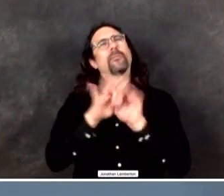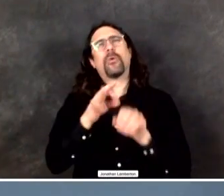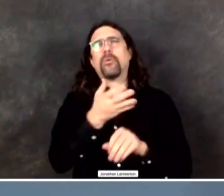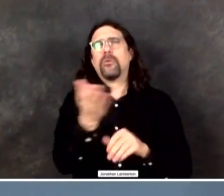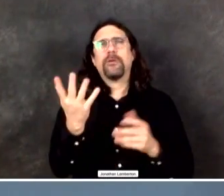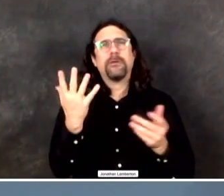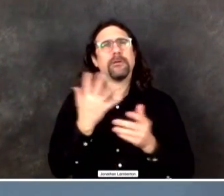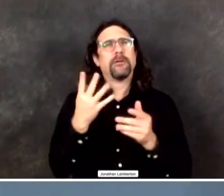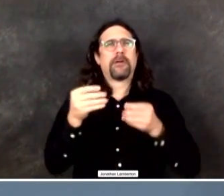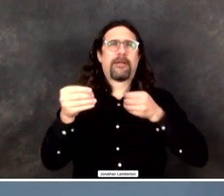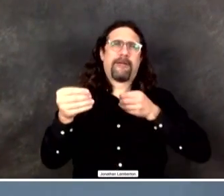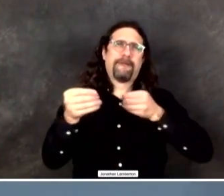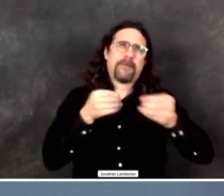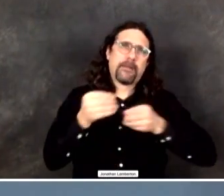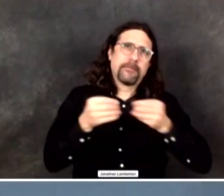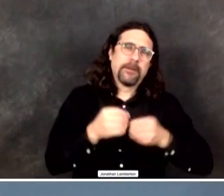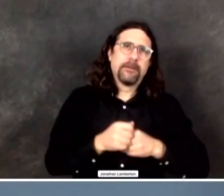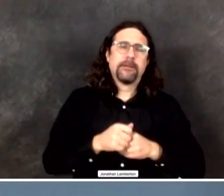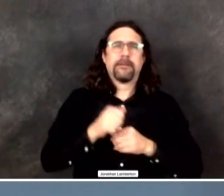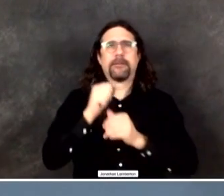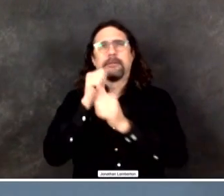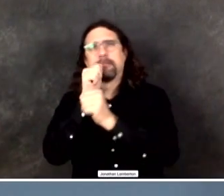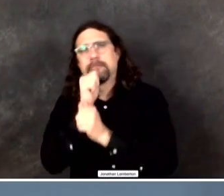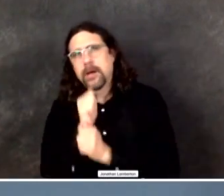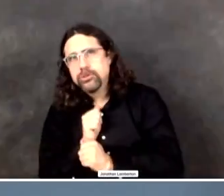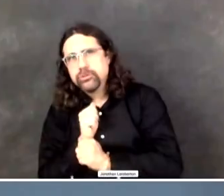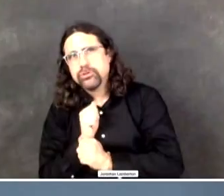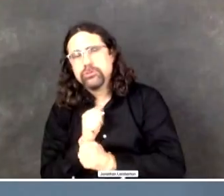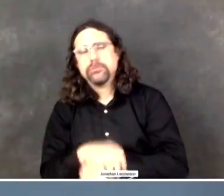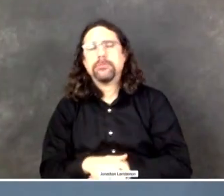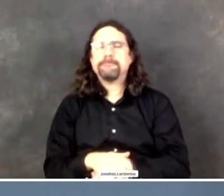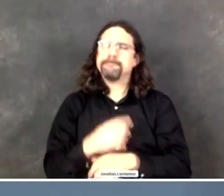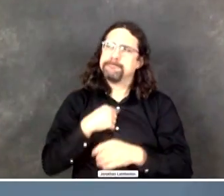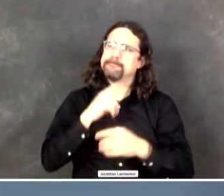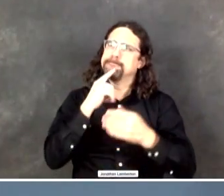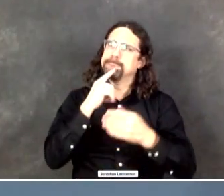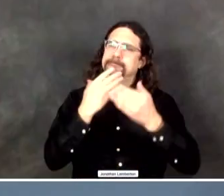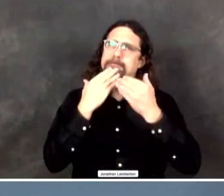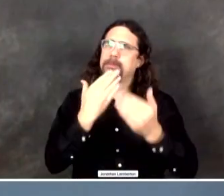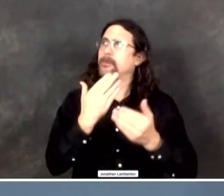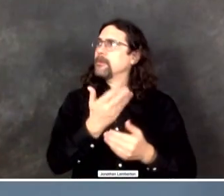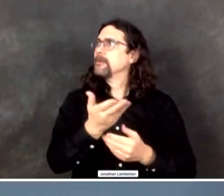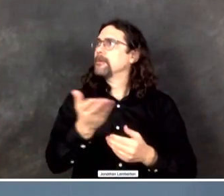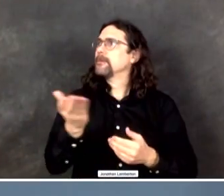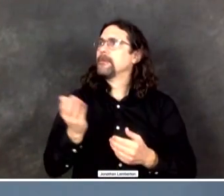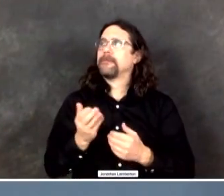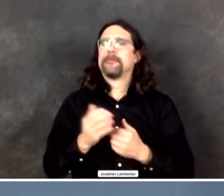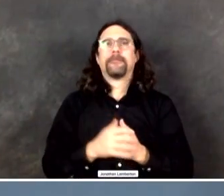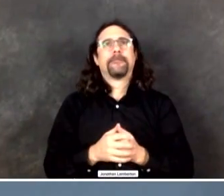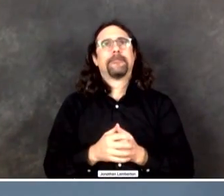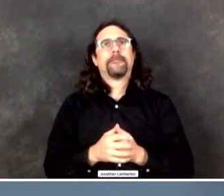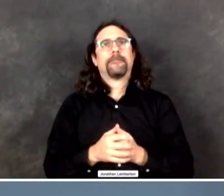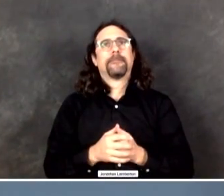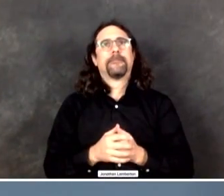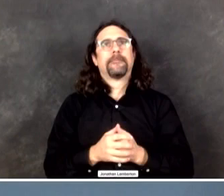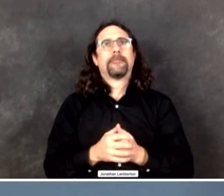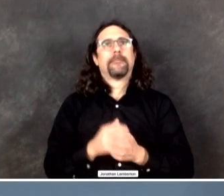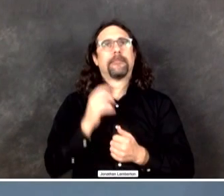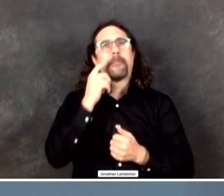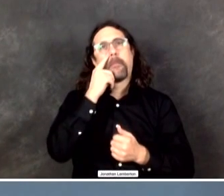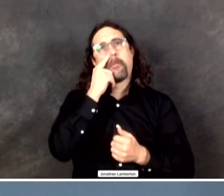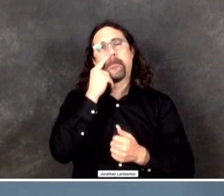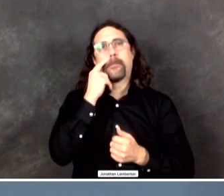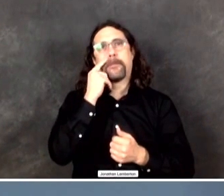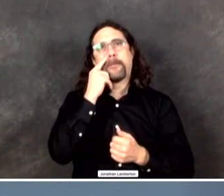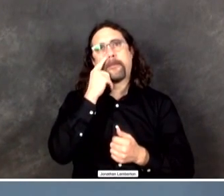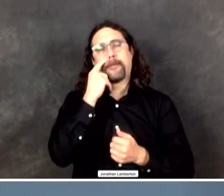be reaching out to families to get your feedback about how remote learning is not only going, but what that should look like as we go into